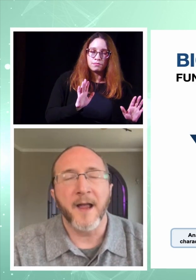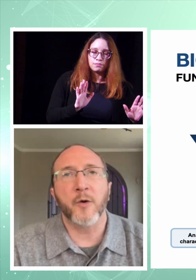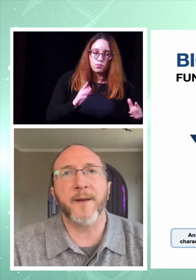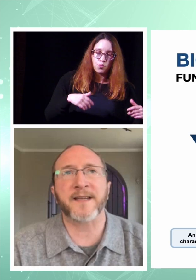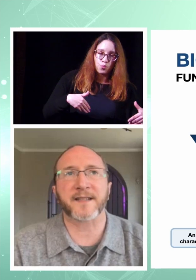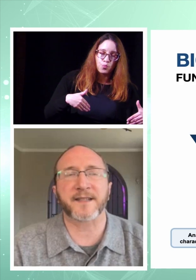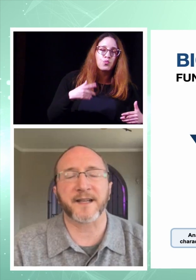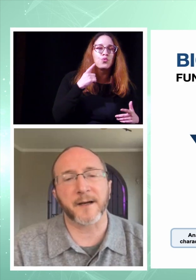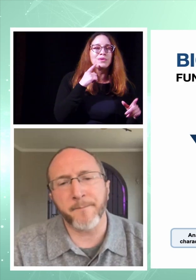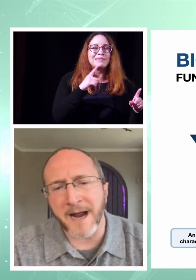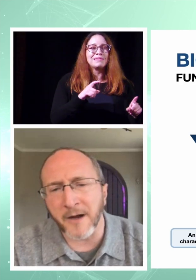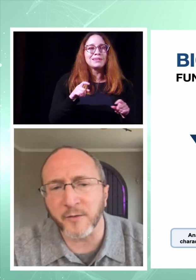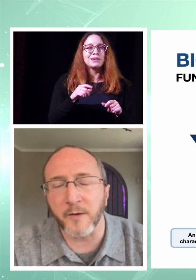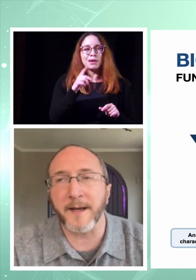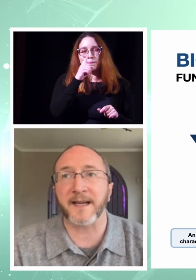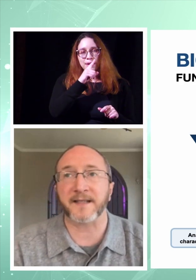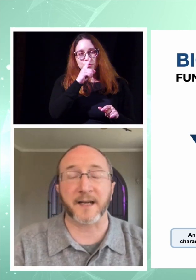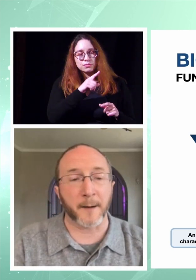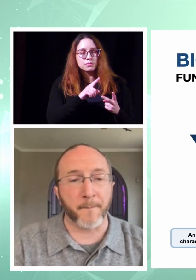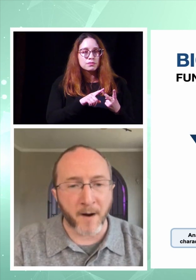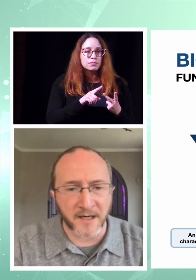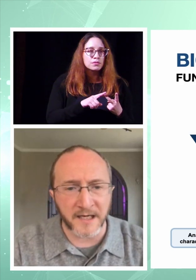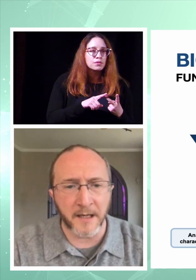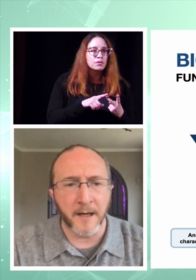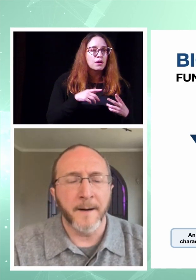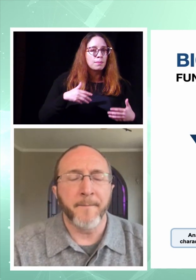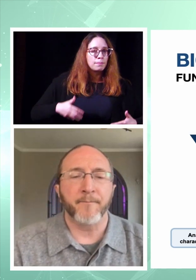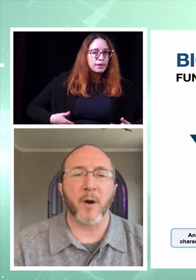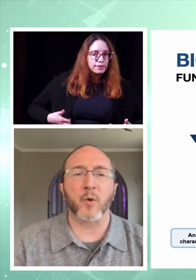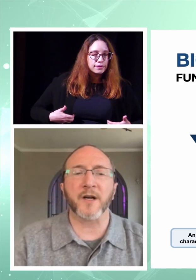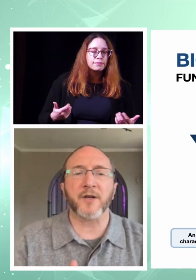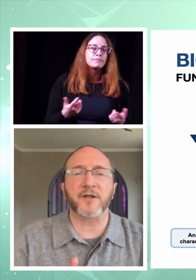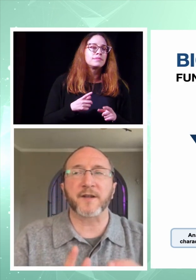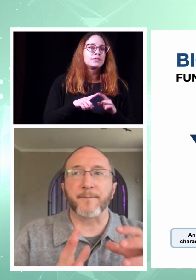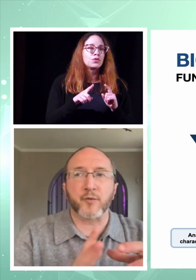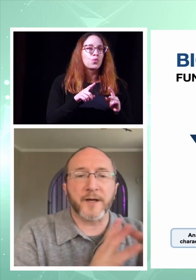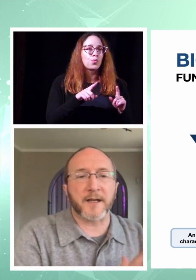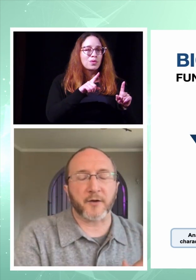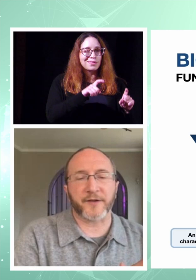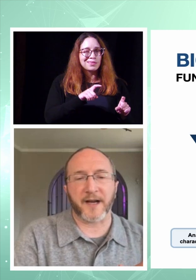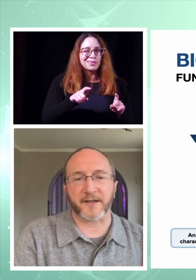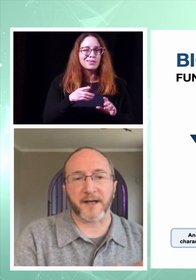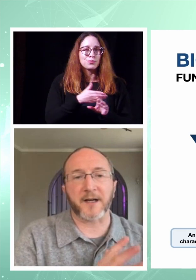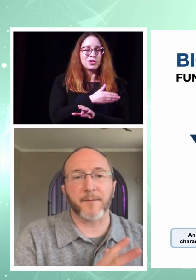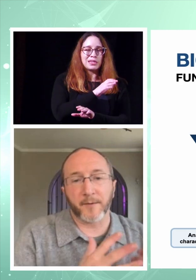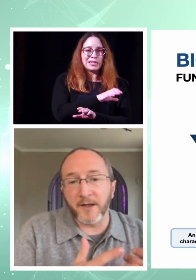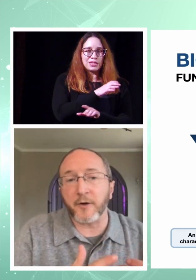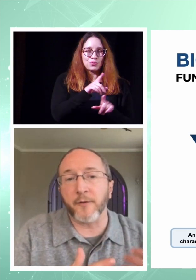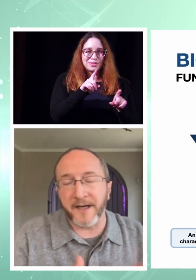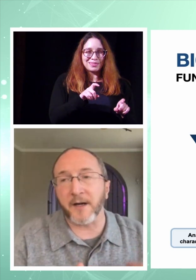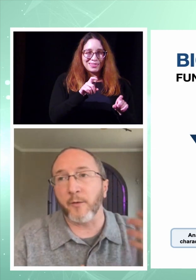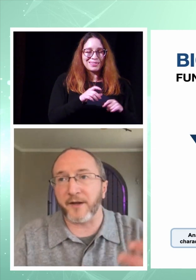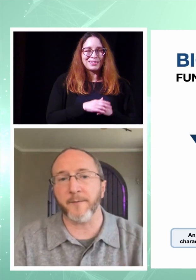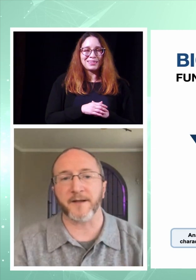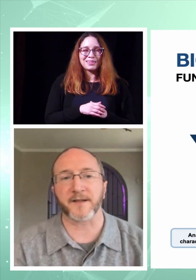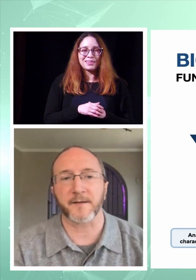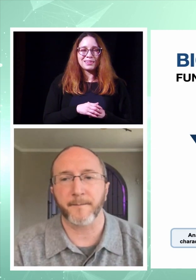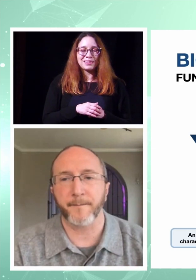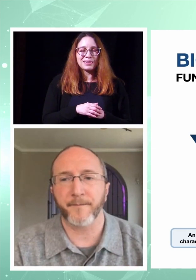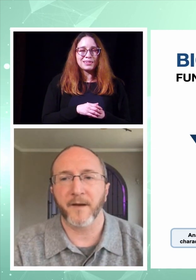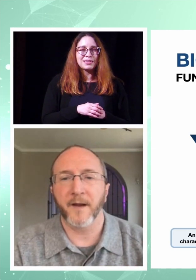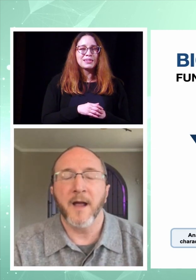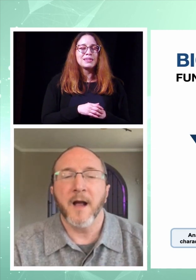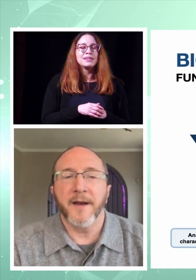yet. We may test it in a mouse, we may test it in a monkey, but we're going to do some preclinical testing, clinical meaning with